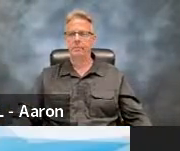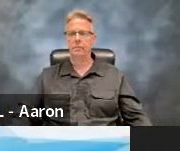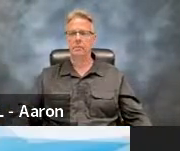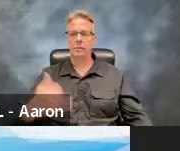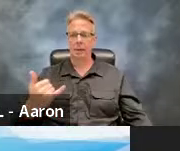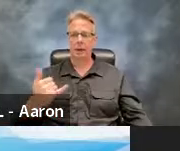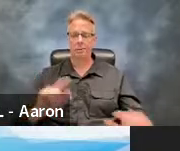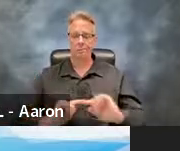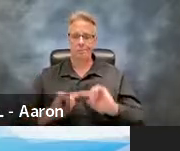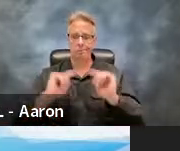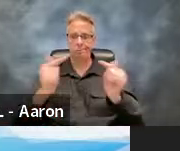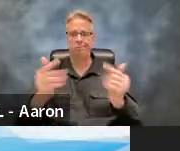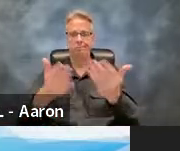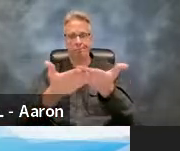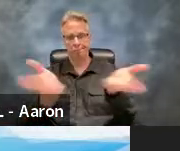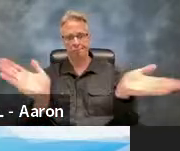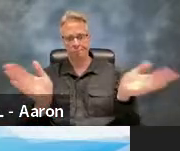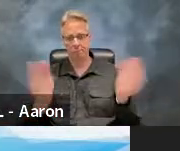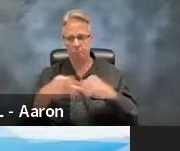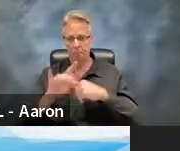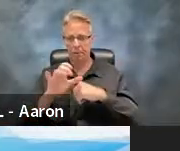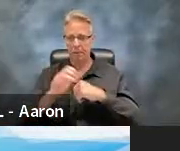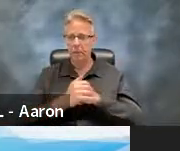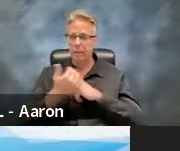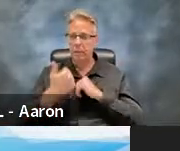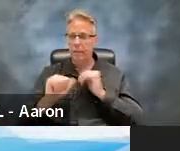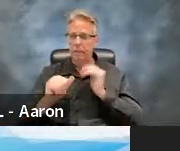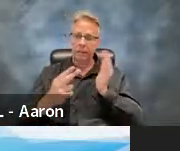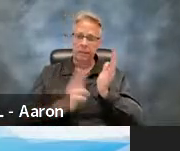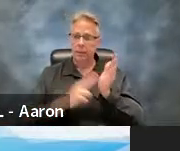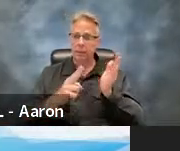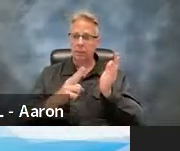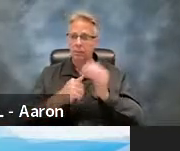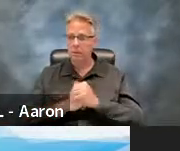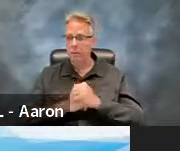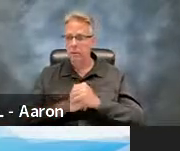take a public comment. Brett, do we have anyone sign up for public comment?